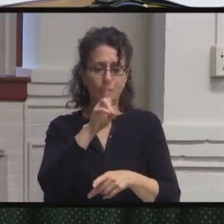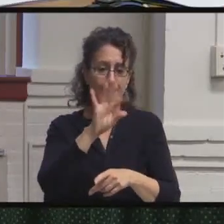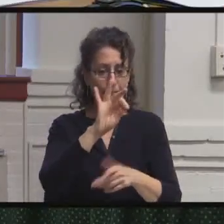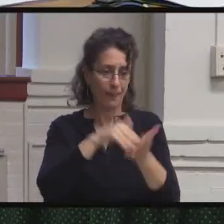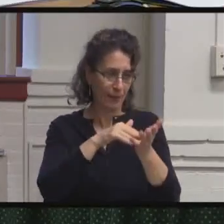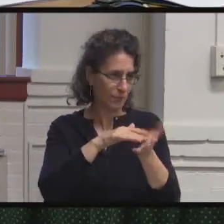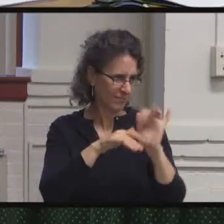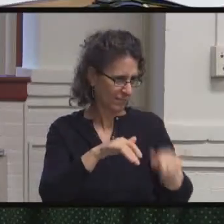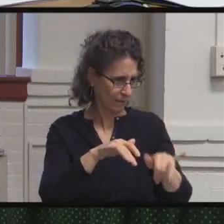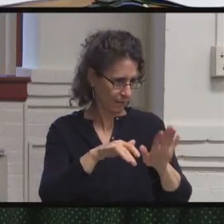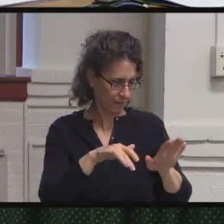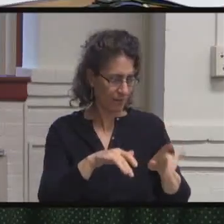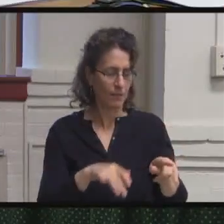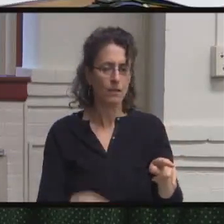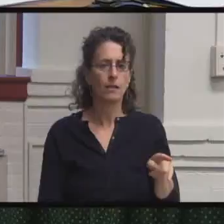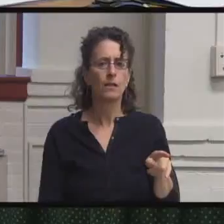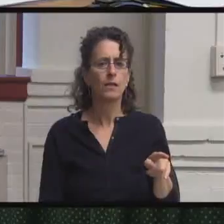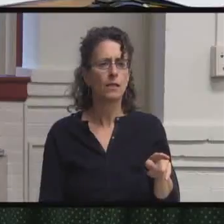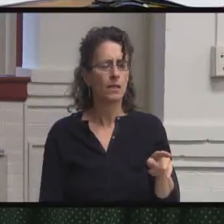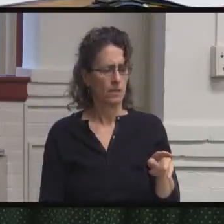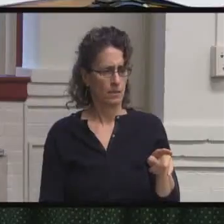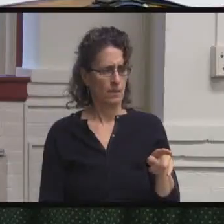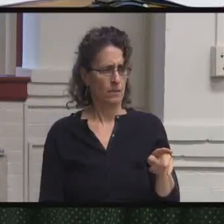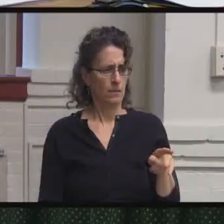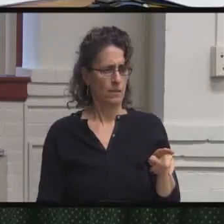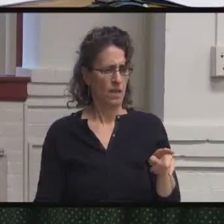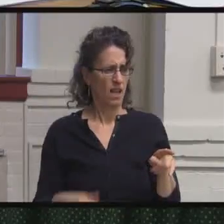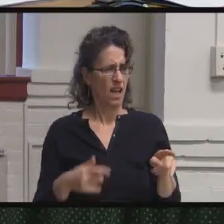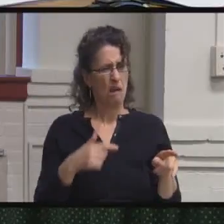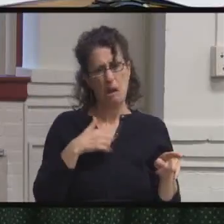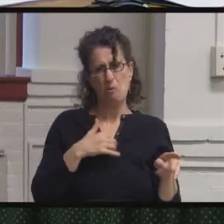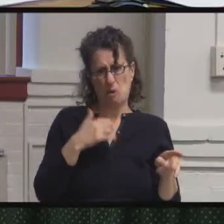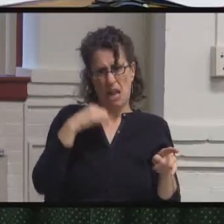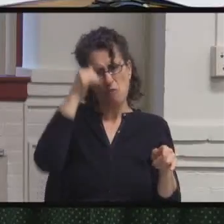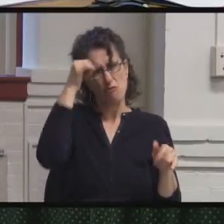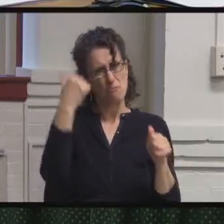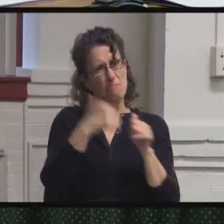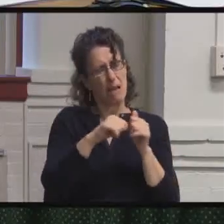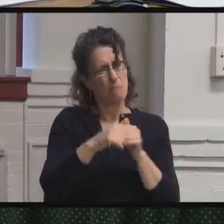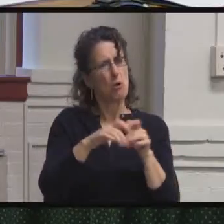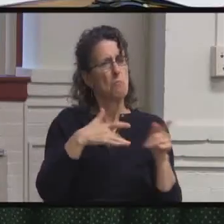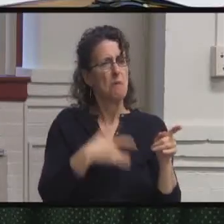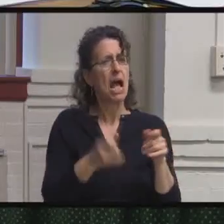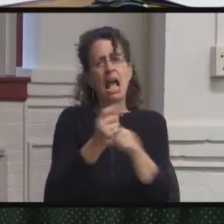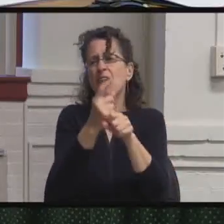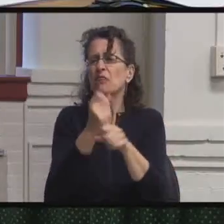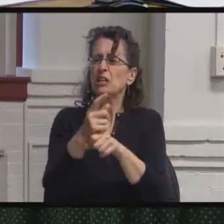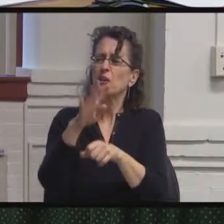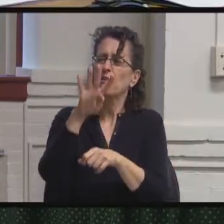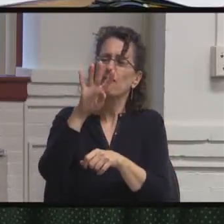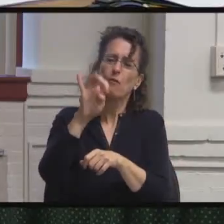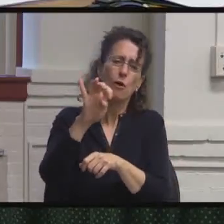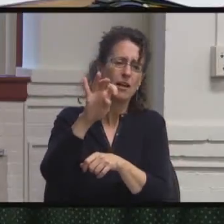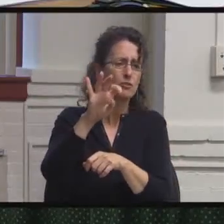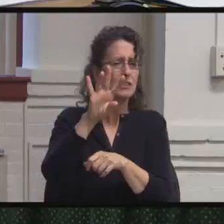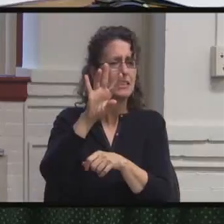$479,000. I recall it was around $450,000. Seemed to sort of stabilize in $449,000, $450,000 for quite a